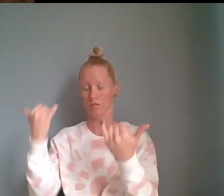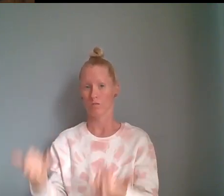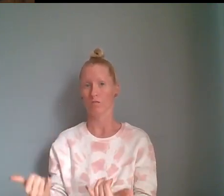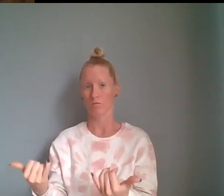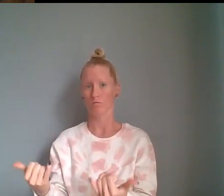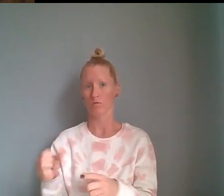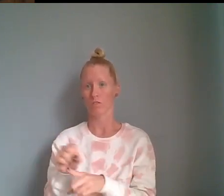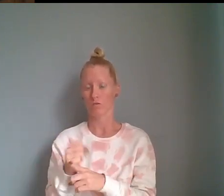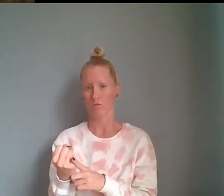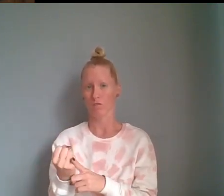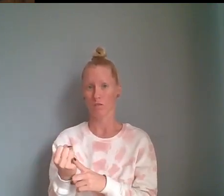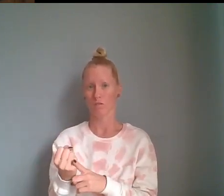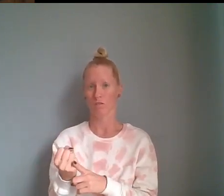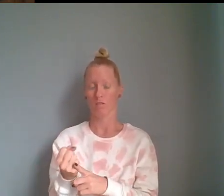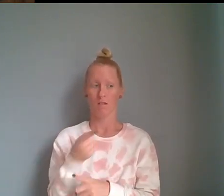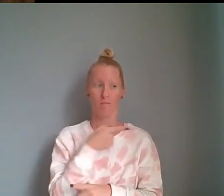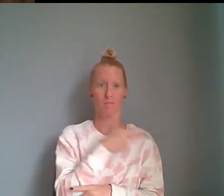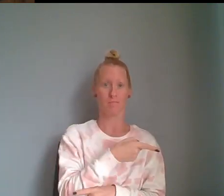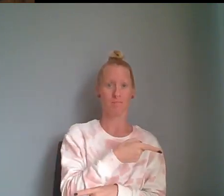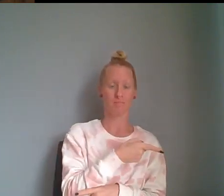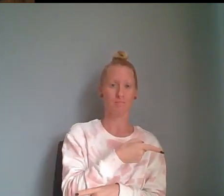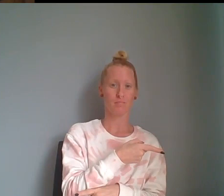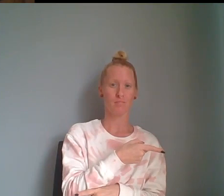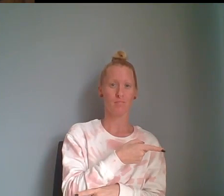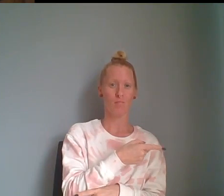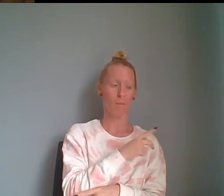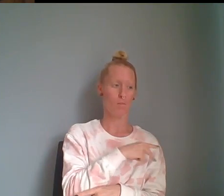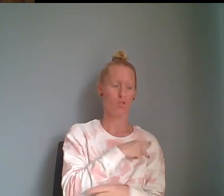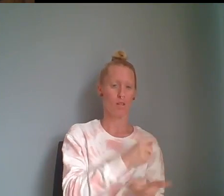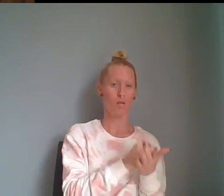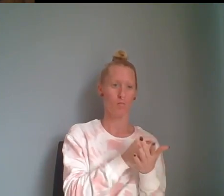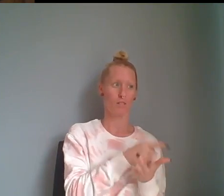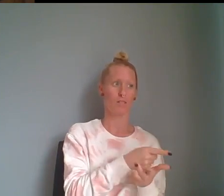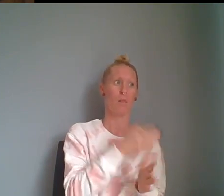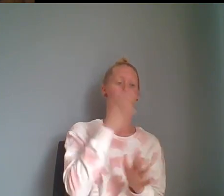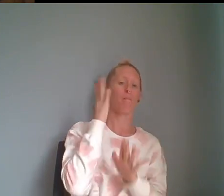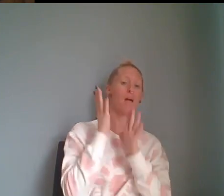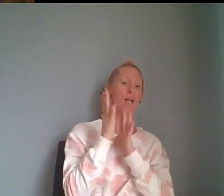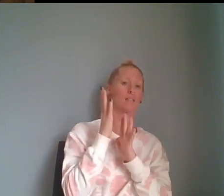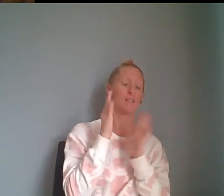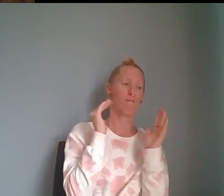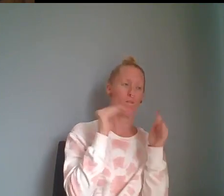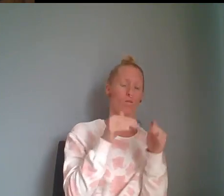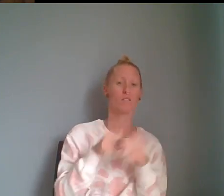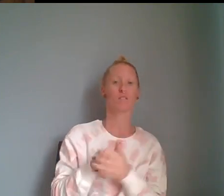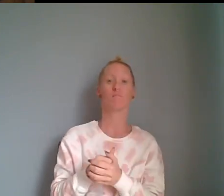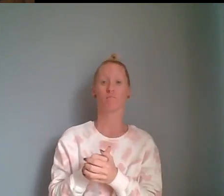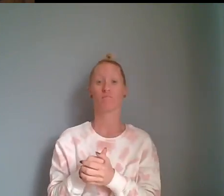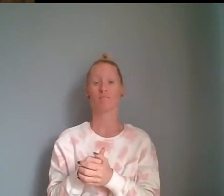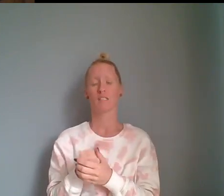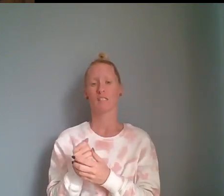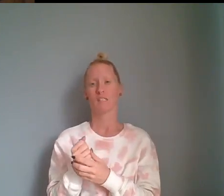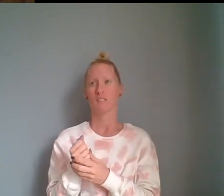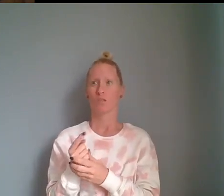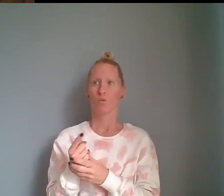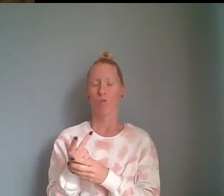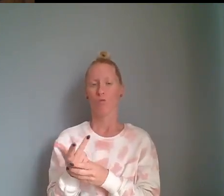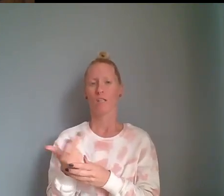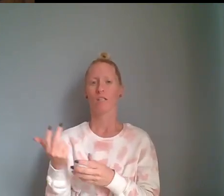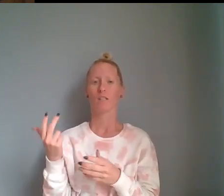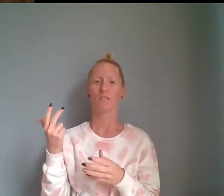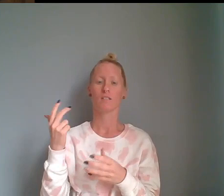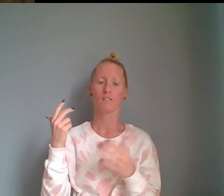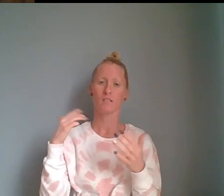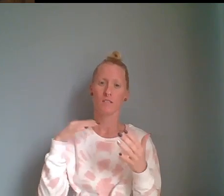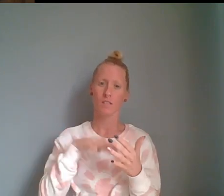facing and combating that and developing coping styles for that. There are a few studies comparing interpersonal